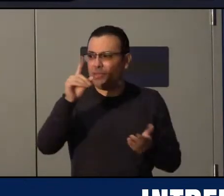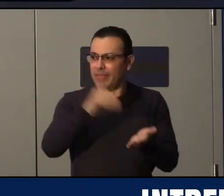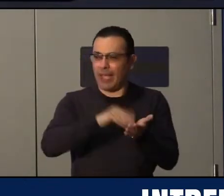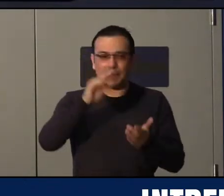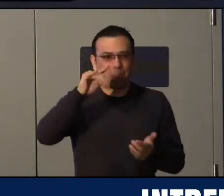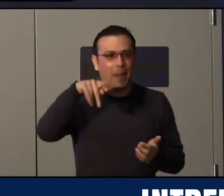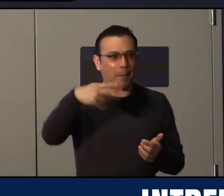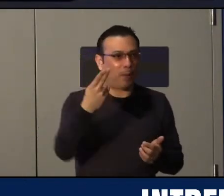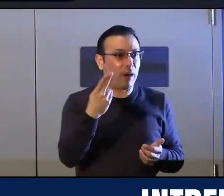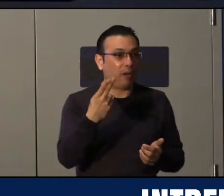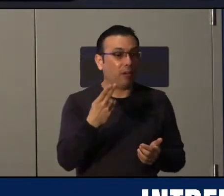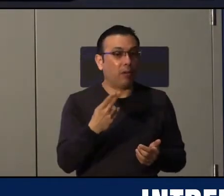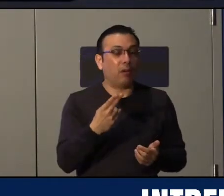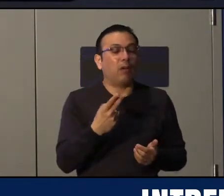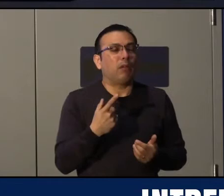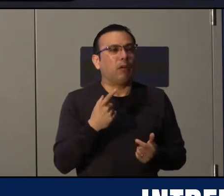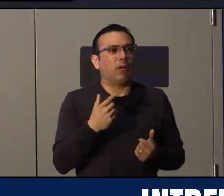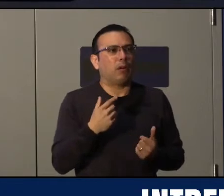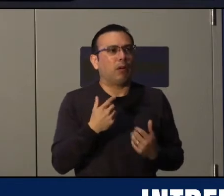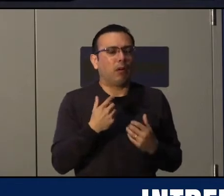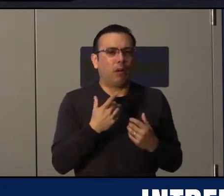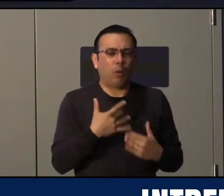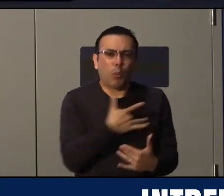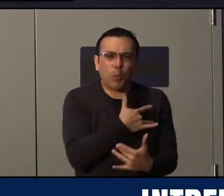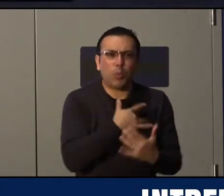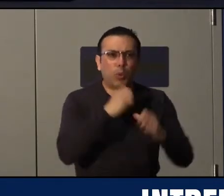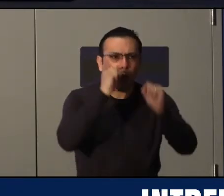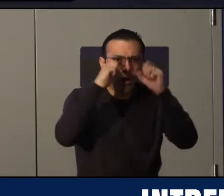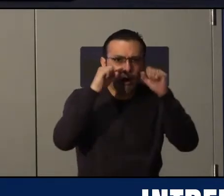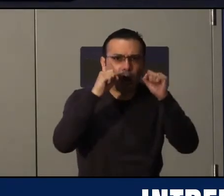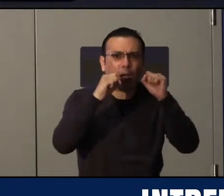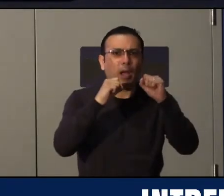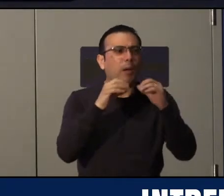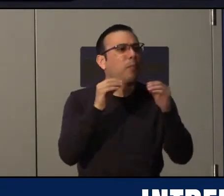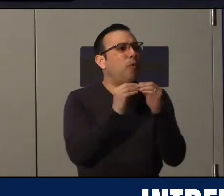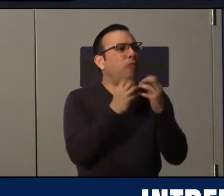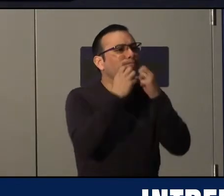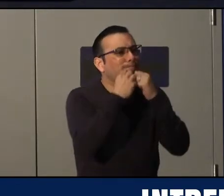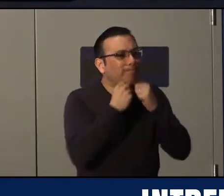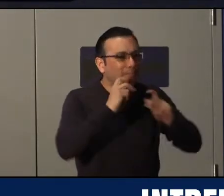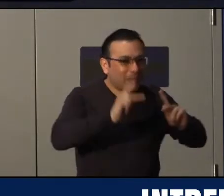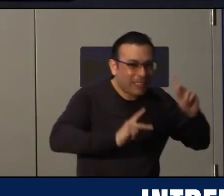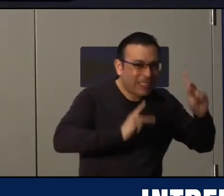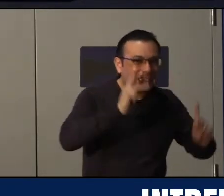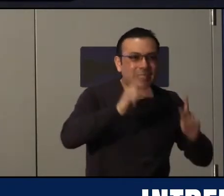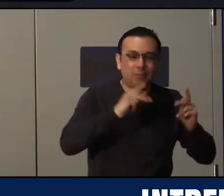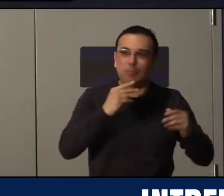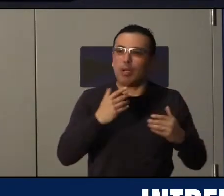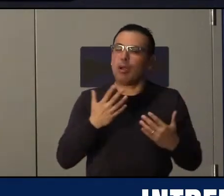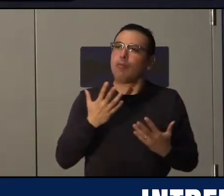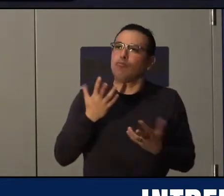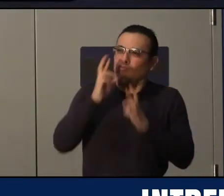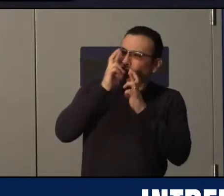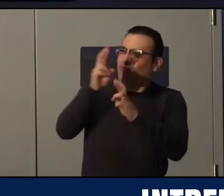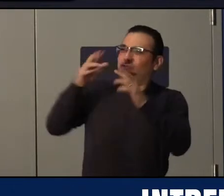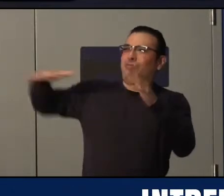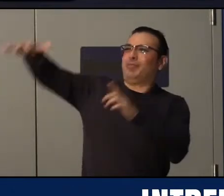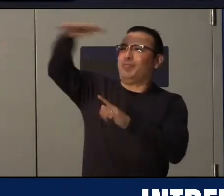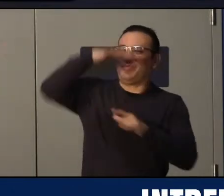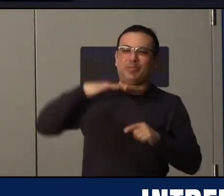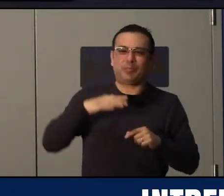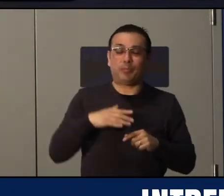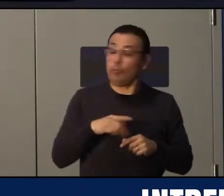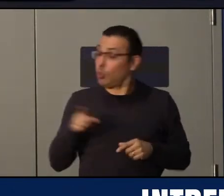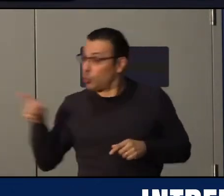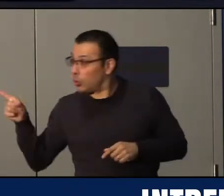around you and appreciate all the awe and wonder that surrounds us every day. It's pretty extraordinary. Did you? I don't. No, I